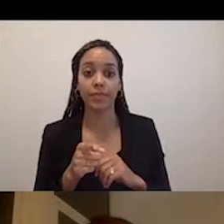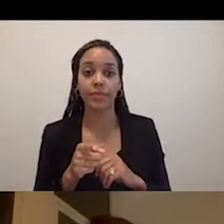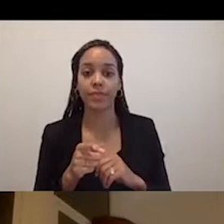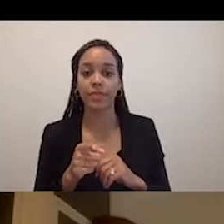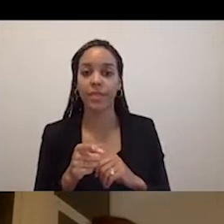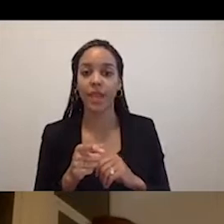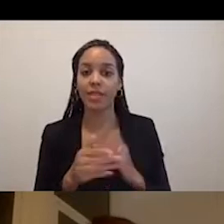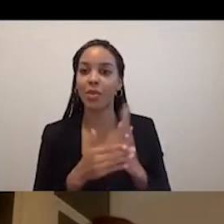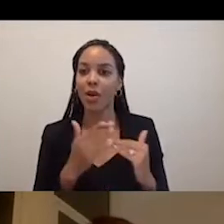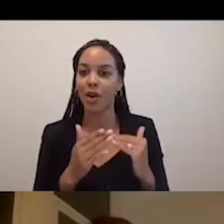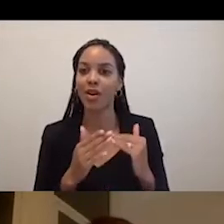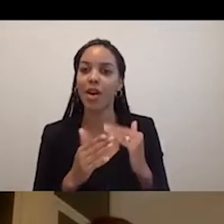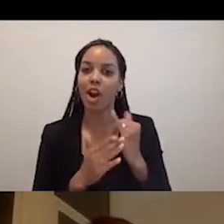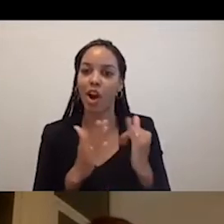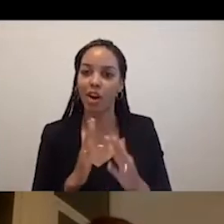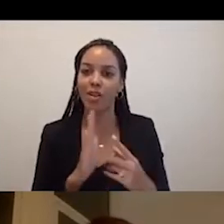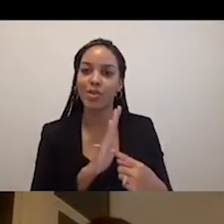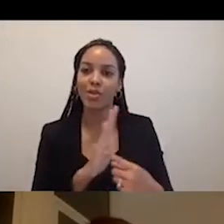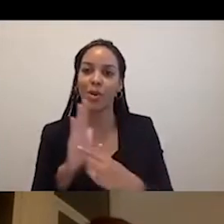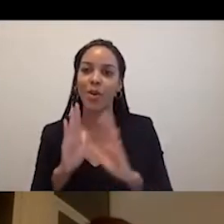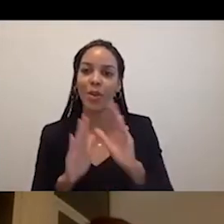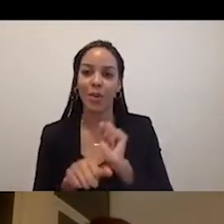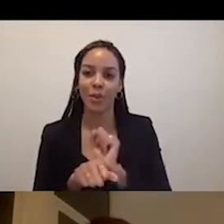work. It's an annual